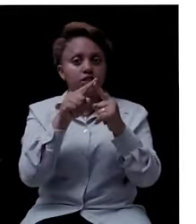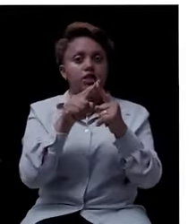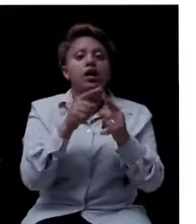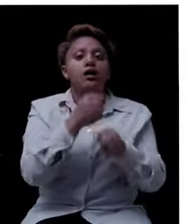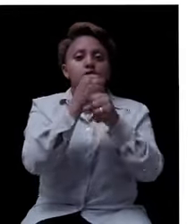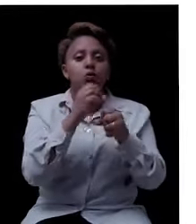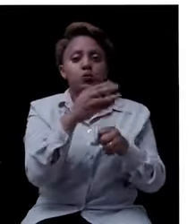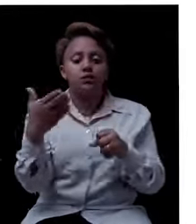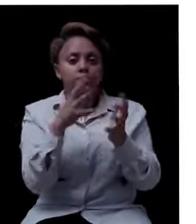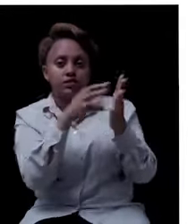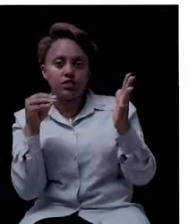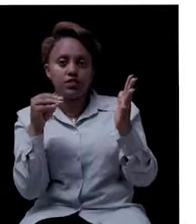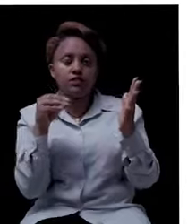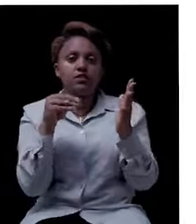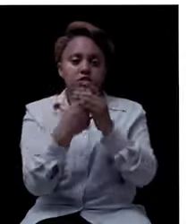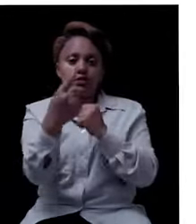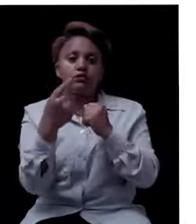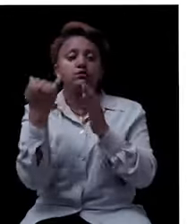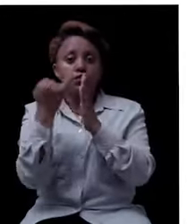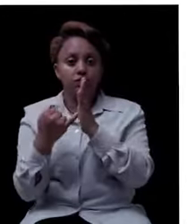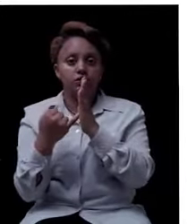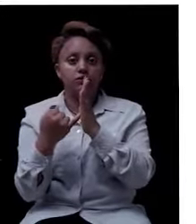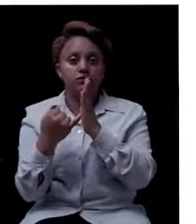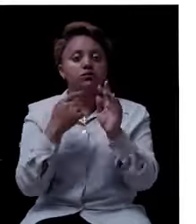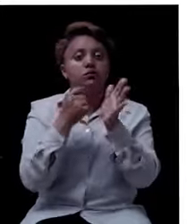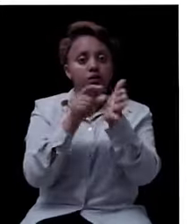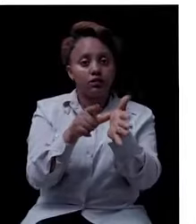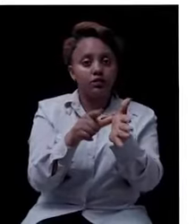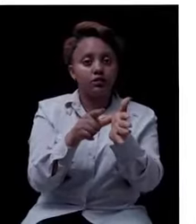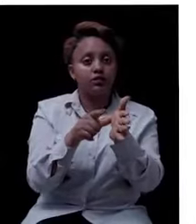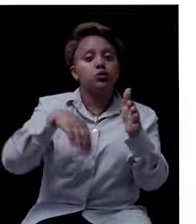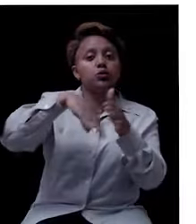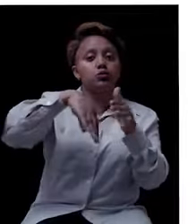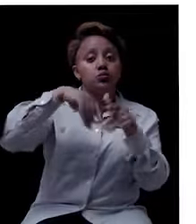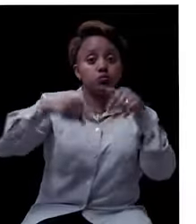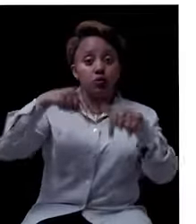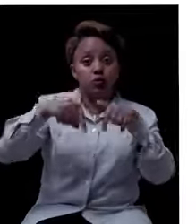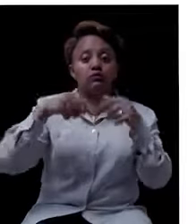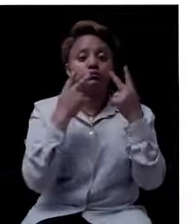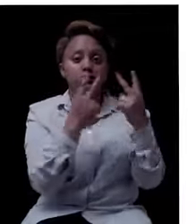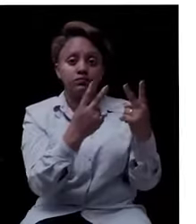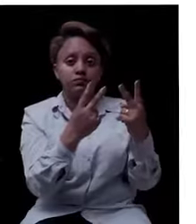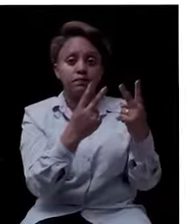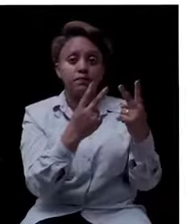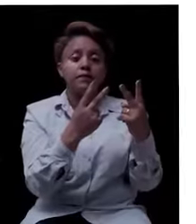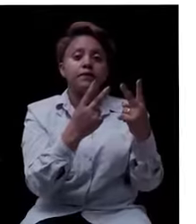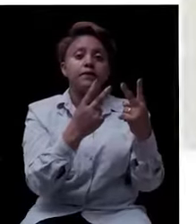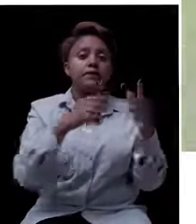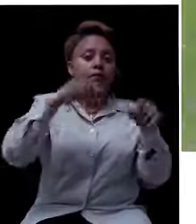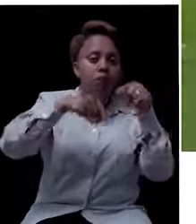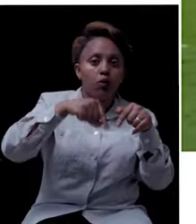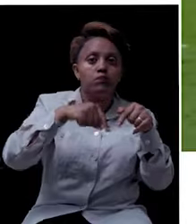image. Advanced object detection recognizes many objects in a single image. For example, a football field, an offensive